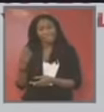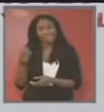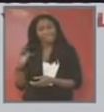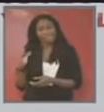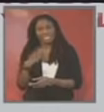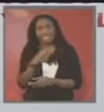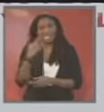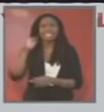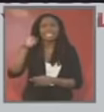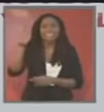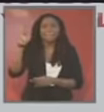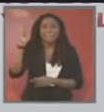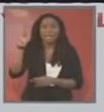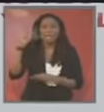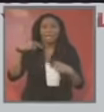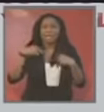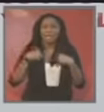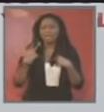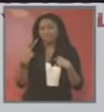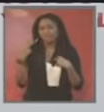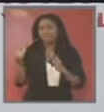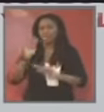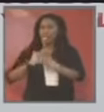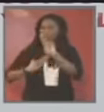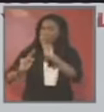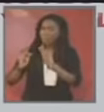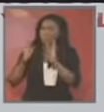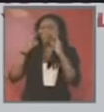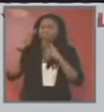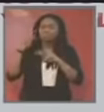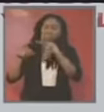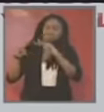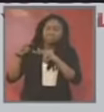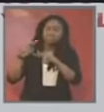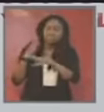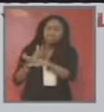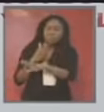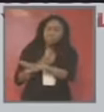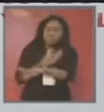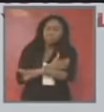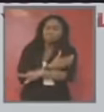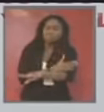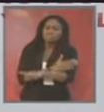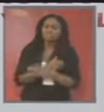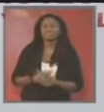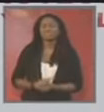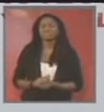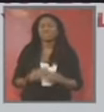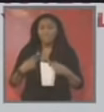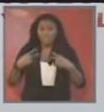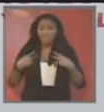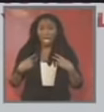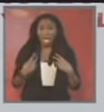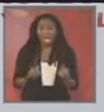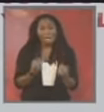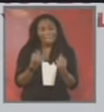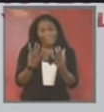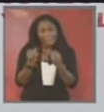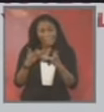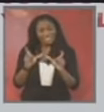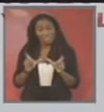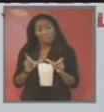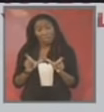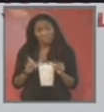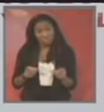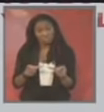Tobago, in their step-down, there are 3 persons. So we have quite a full house in terms of our quarantine facilities.